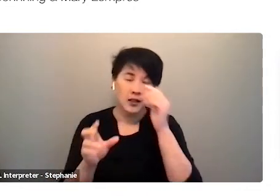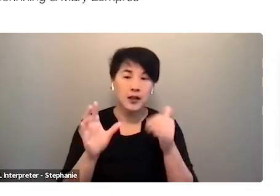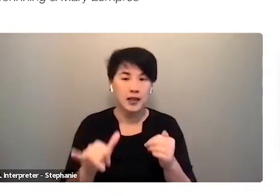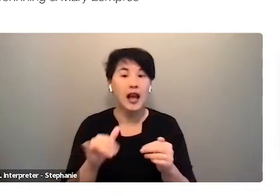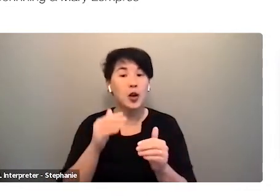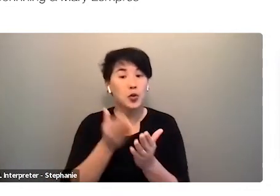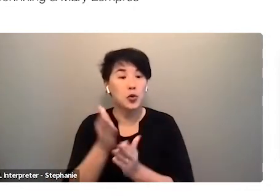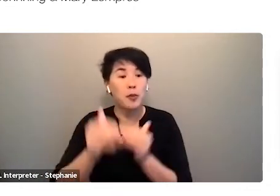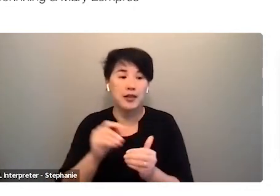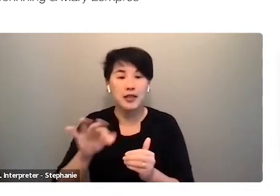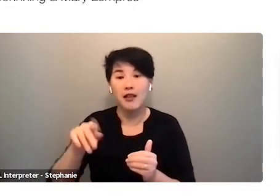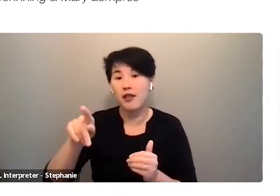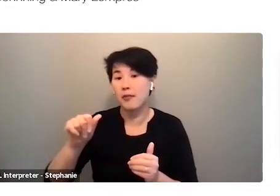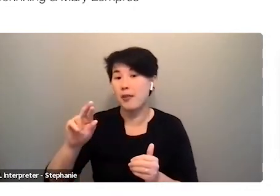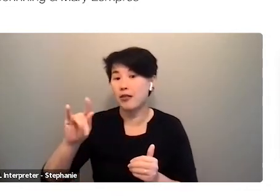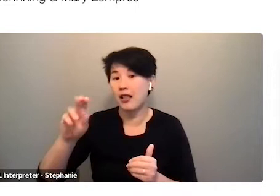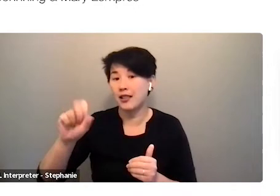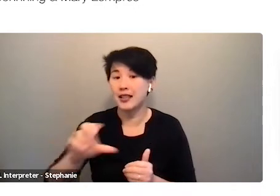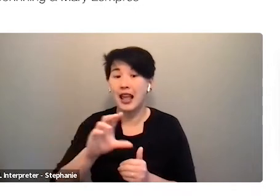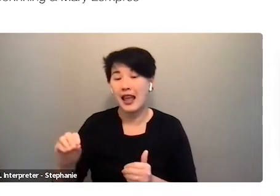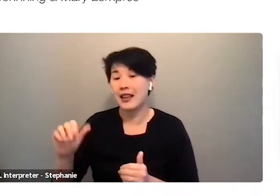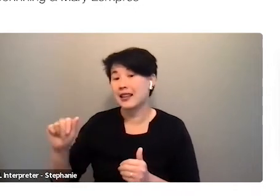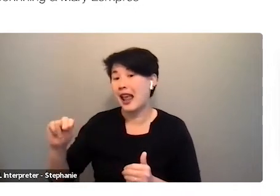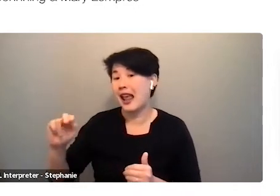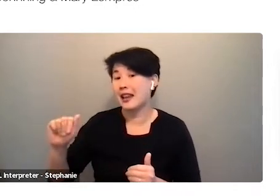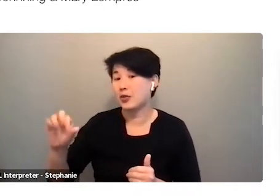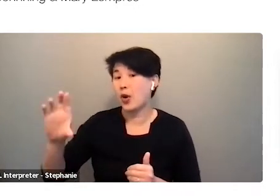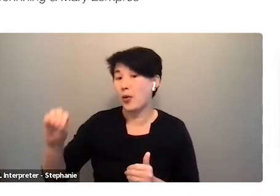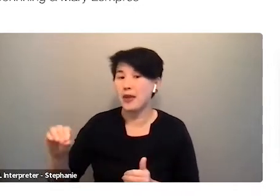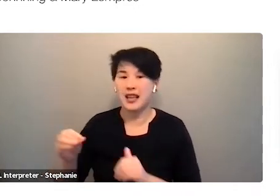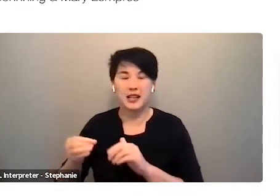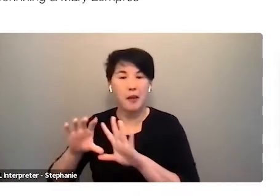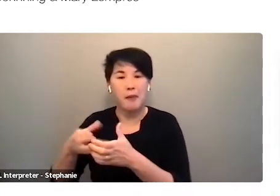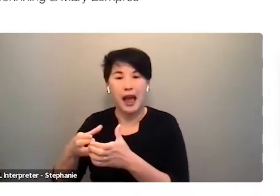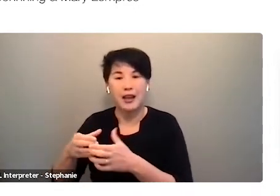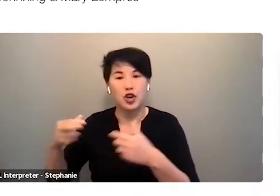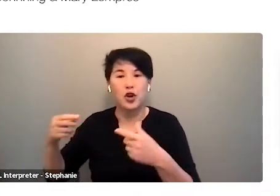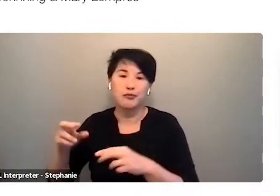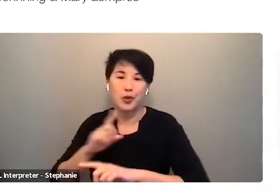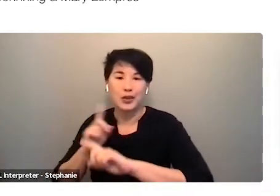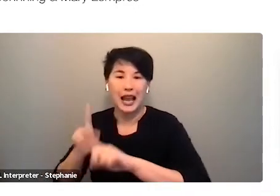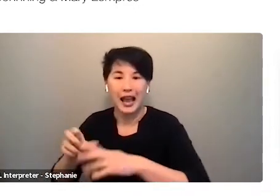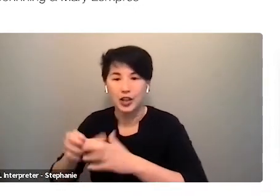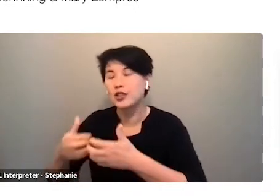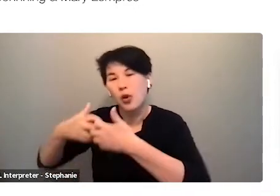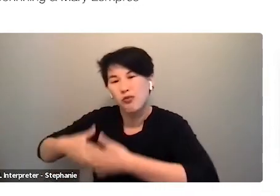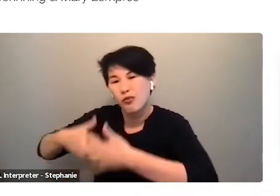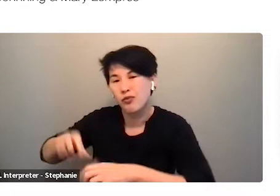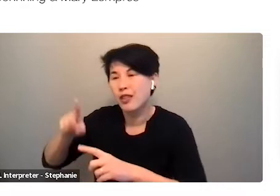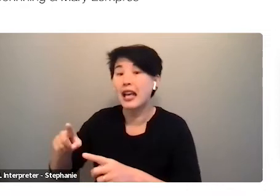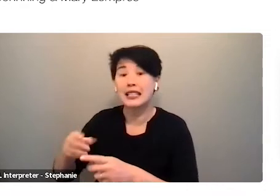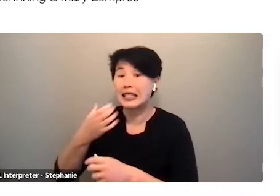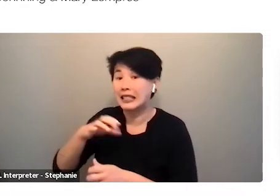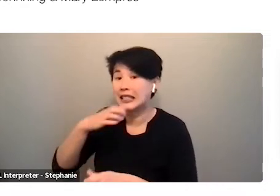pyrolysis in an anaerobic batch reactor. Basically, this just means that it's heated in an environment that's low oxygen. And